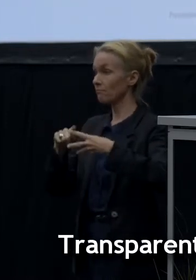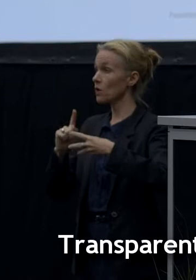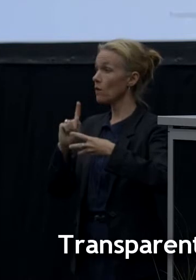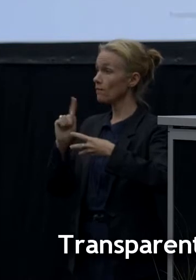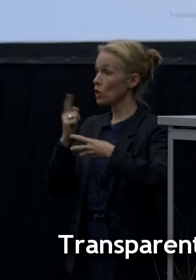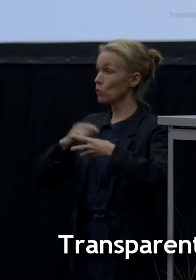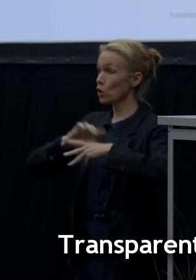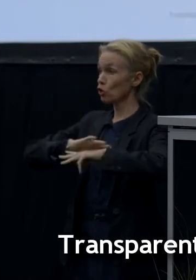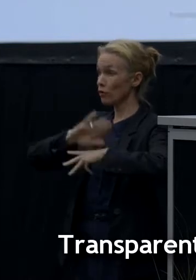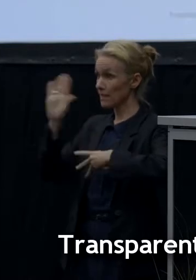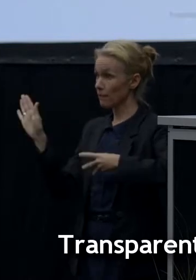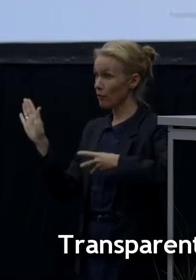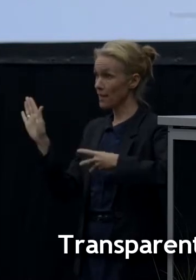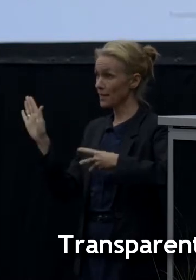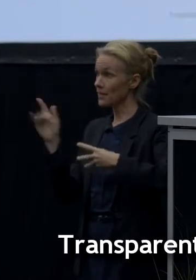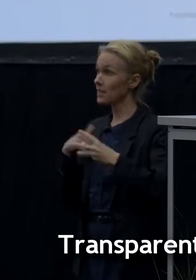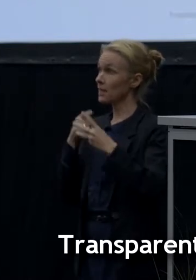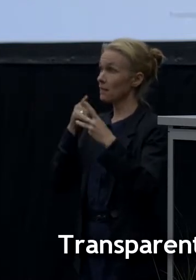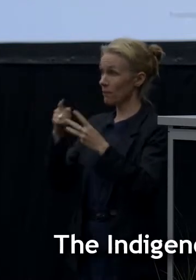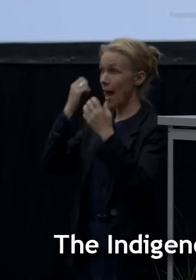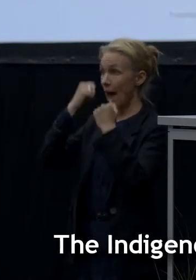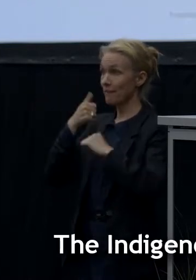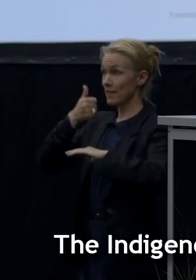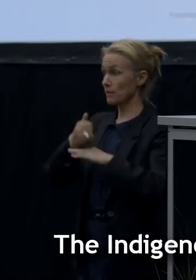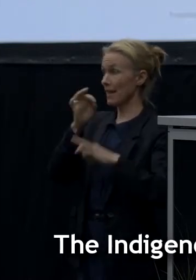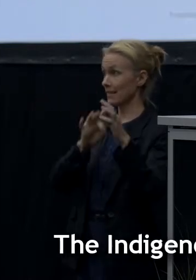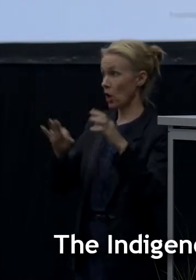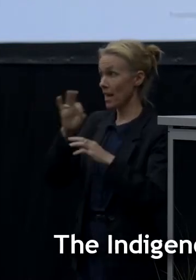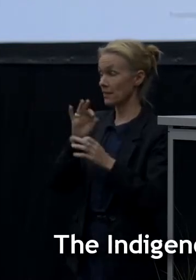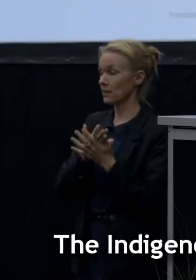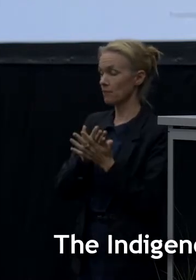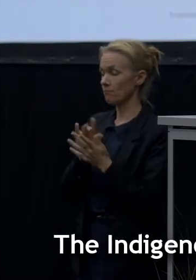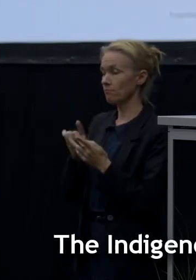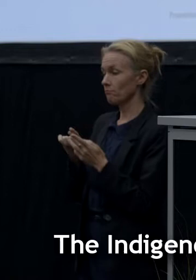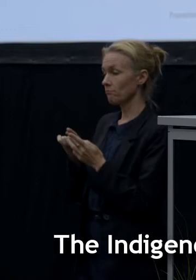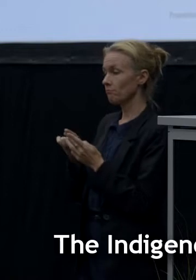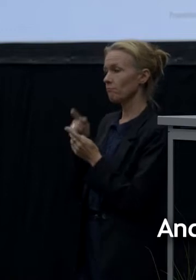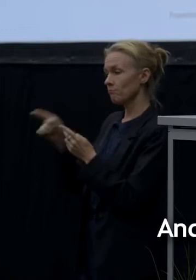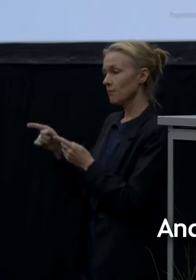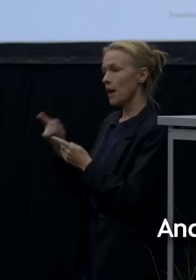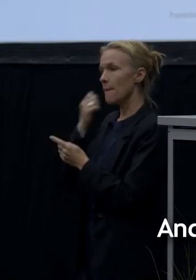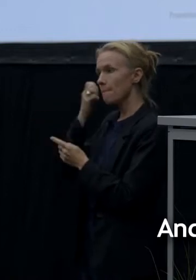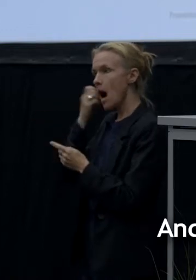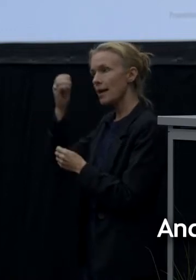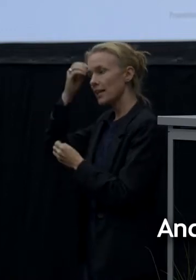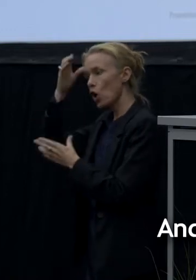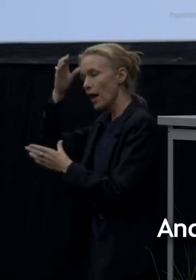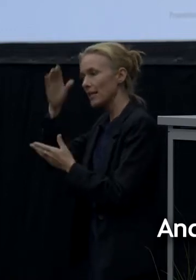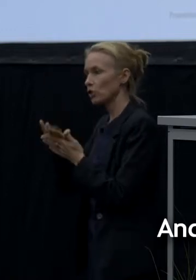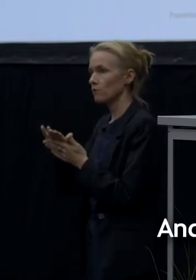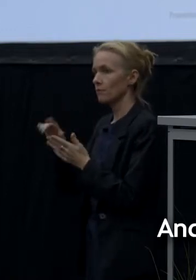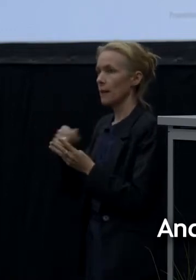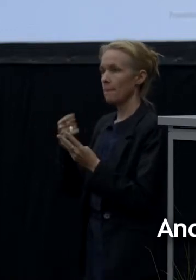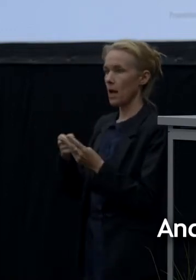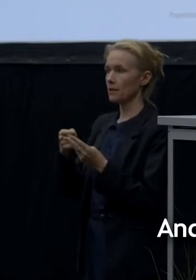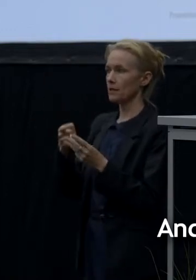Transparent, evidence-based, accessible science, the indigenous knowledge of our tangata whenua, and you, our Kāpiti